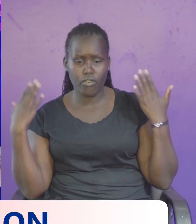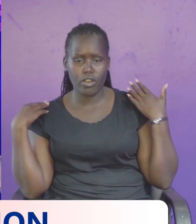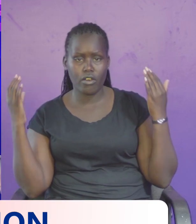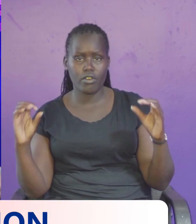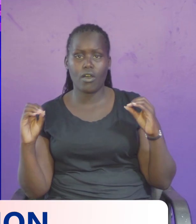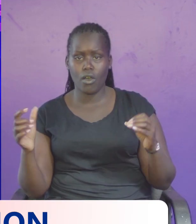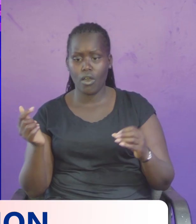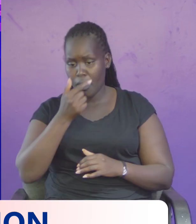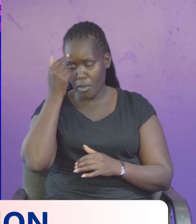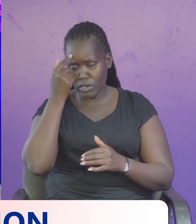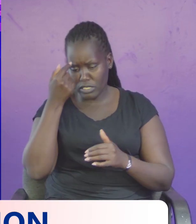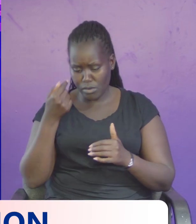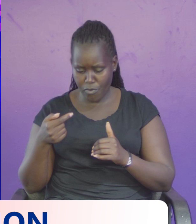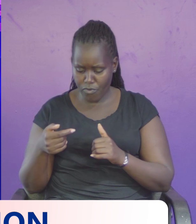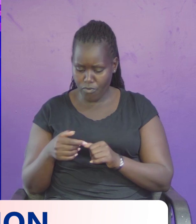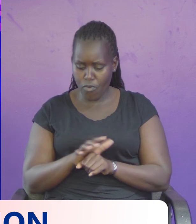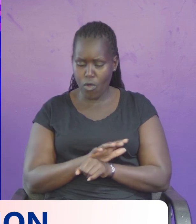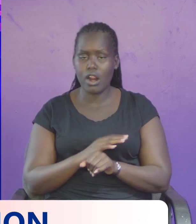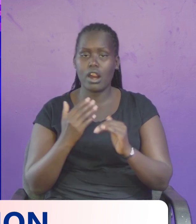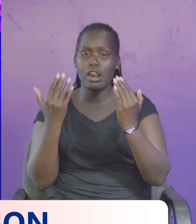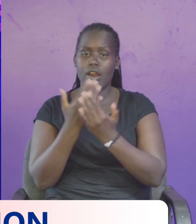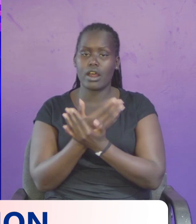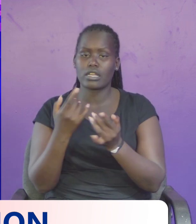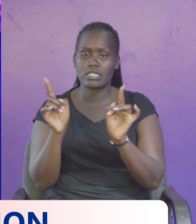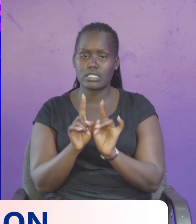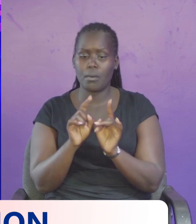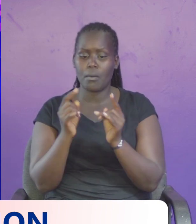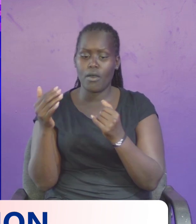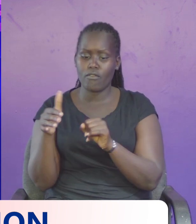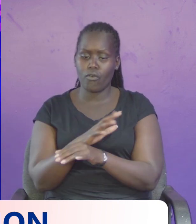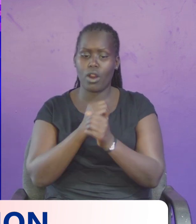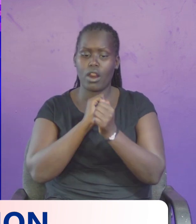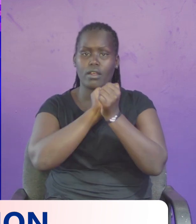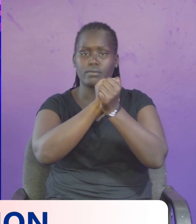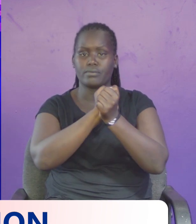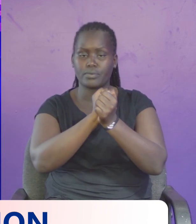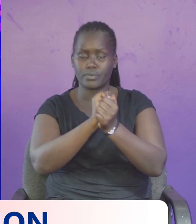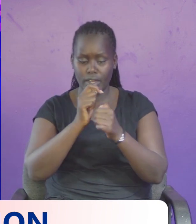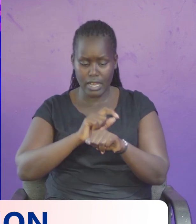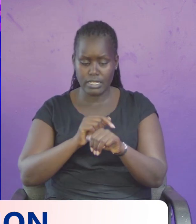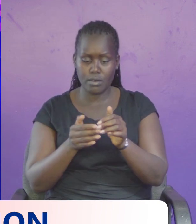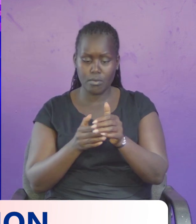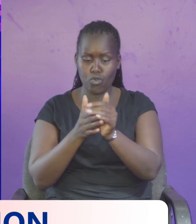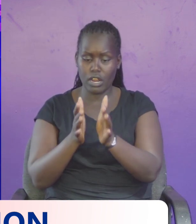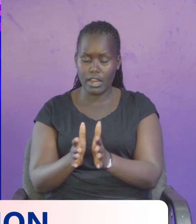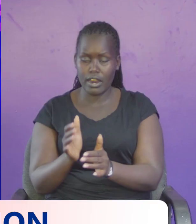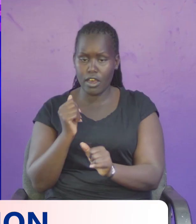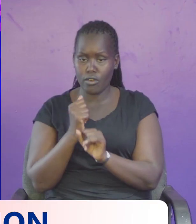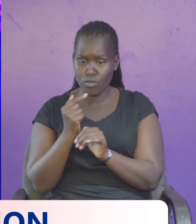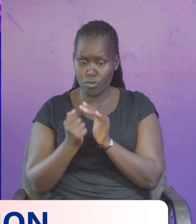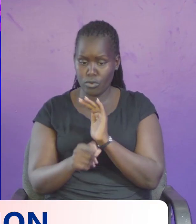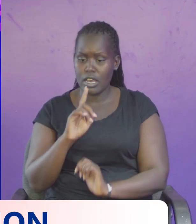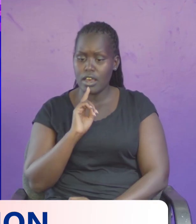in total darkness and total bondage. So once you are a leader, the first thing that you're supposed to do is make sure that